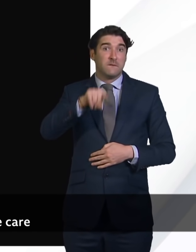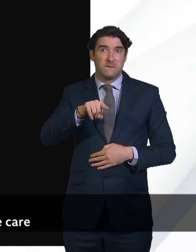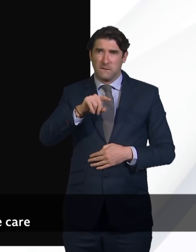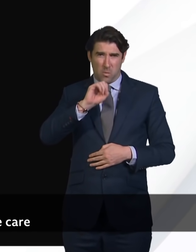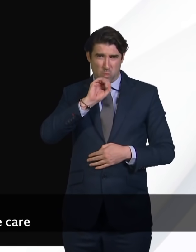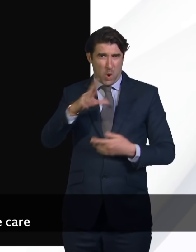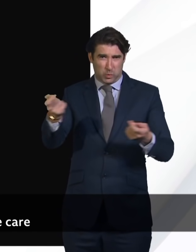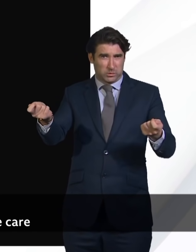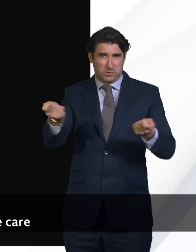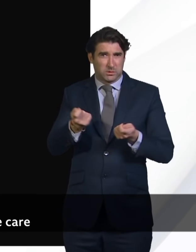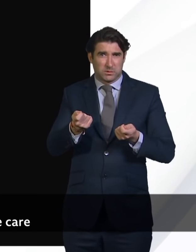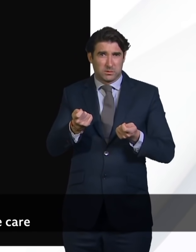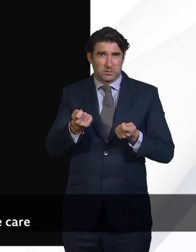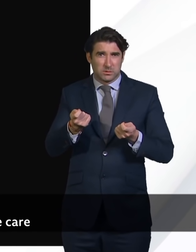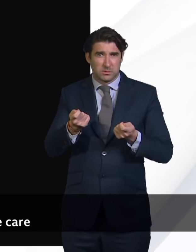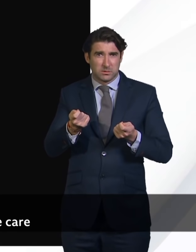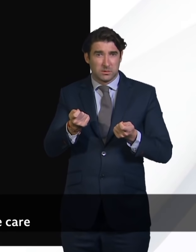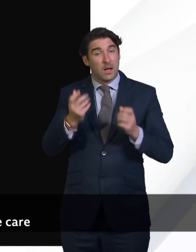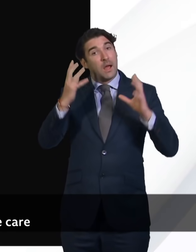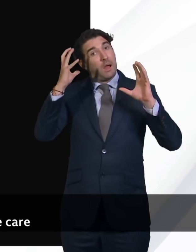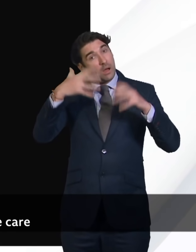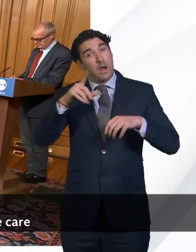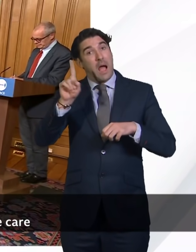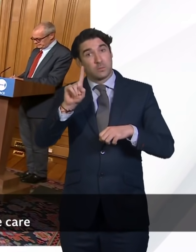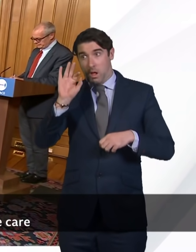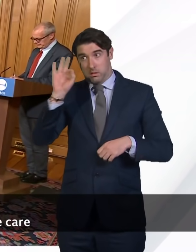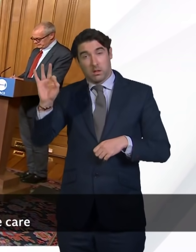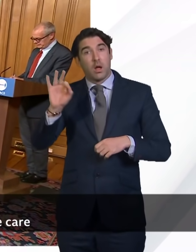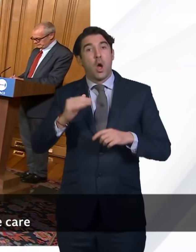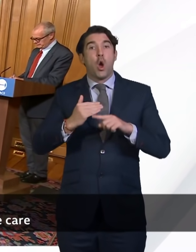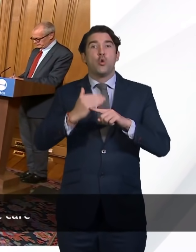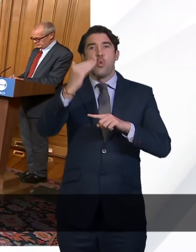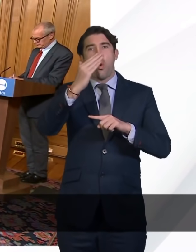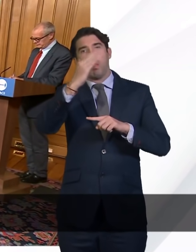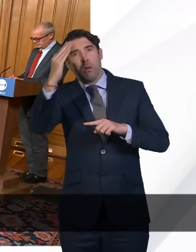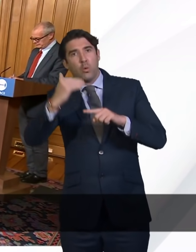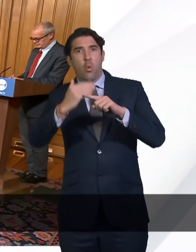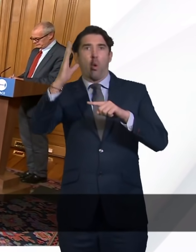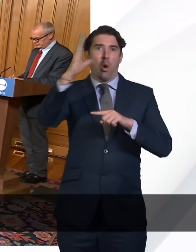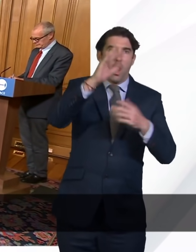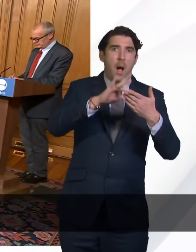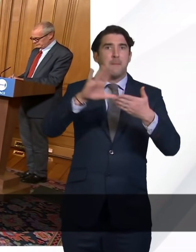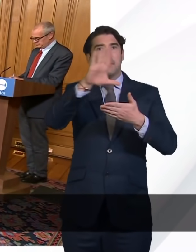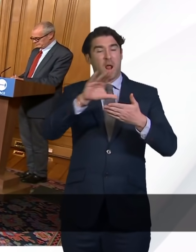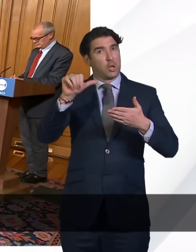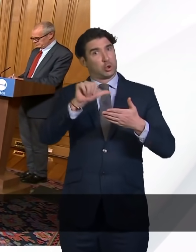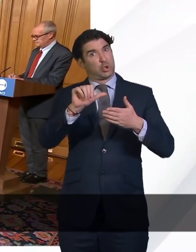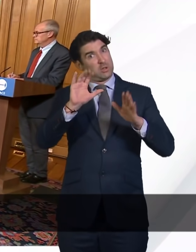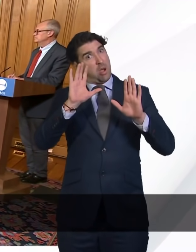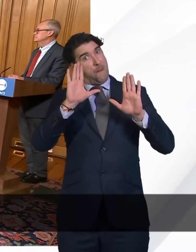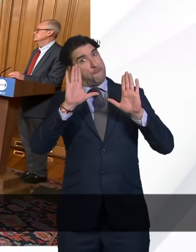spare London, South England, elsewhere tougher restrictions? Well, can I just have a